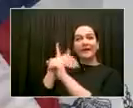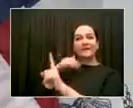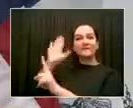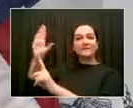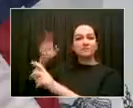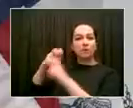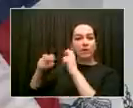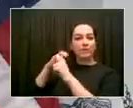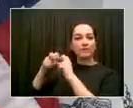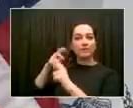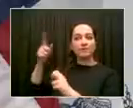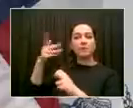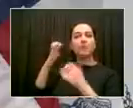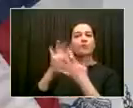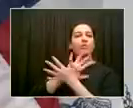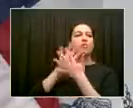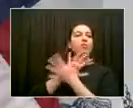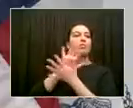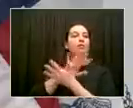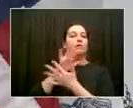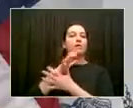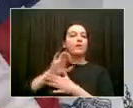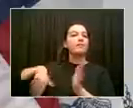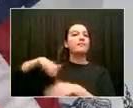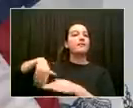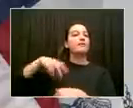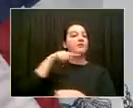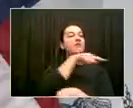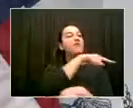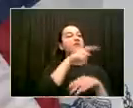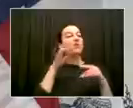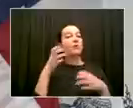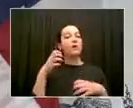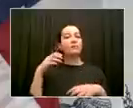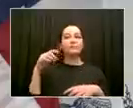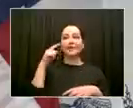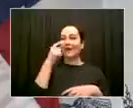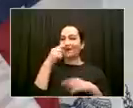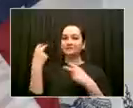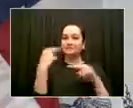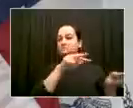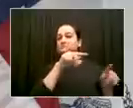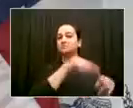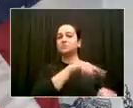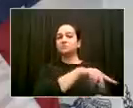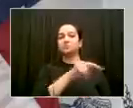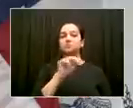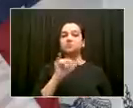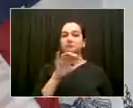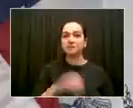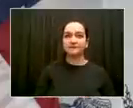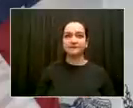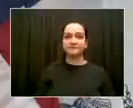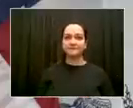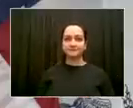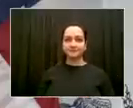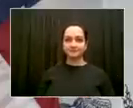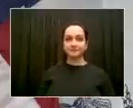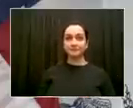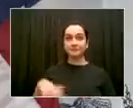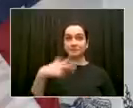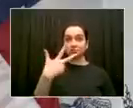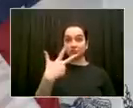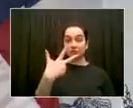sexual harassment. He has a nursing home scandal and a cover-up related to that scandal. He's trying